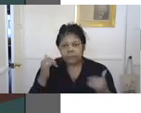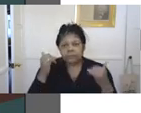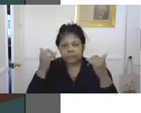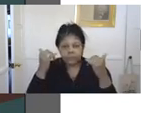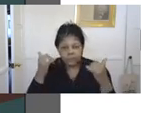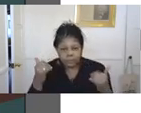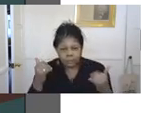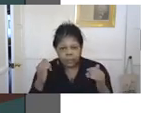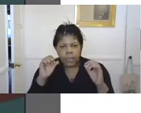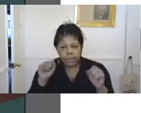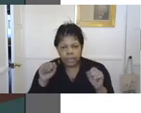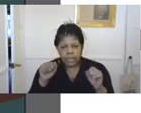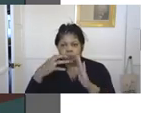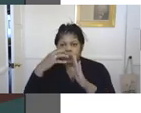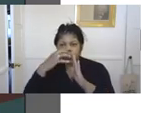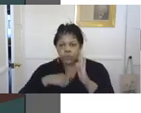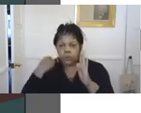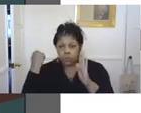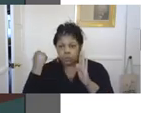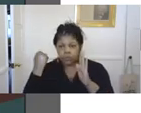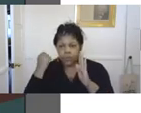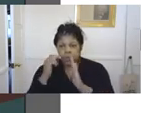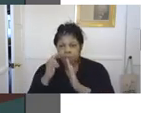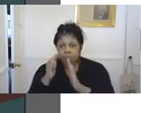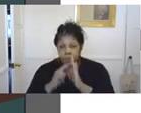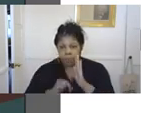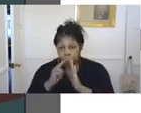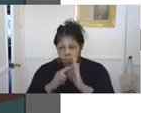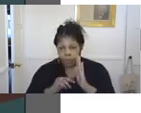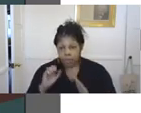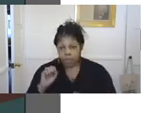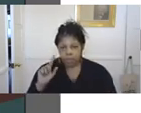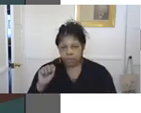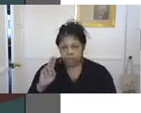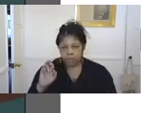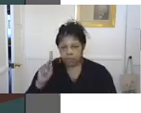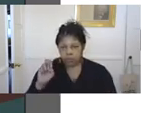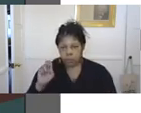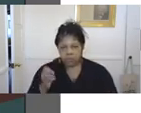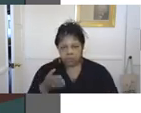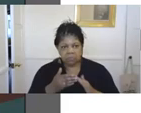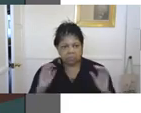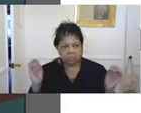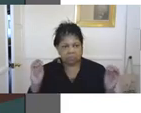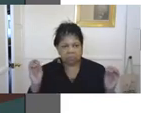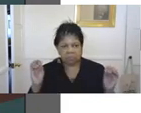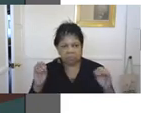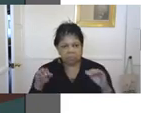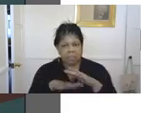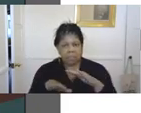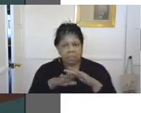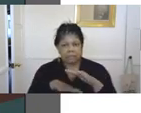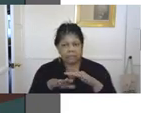I can remove the brush stroke from there, and it just takes it back to nothing really, a basic